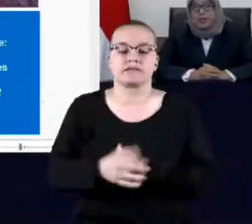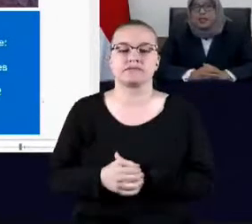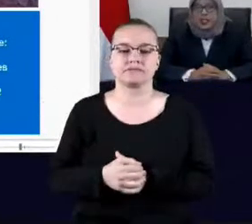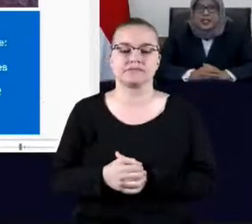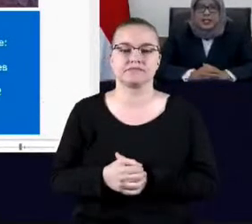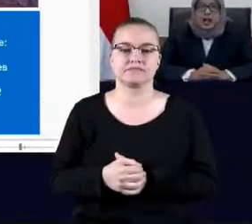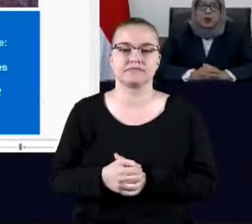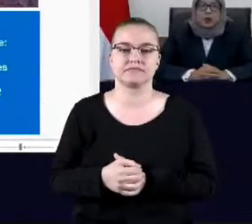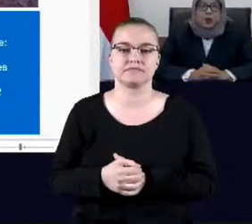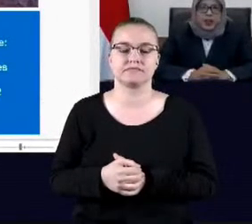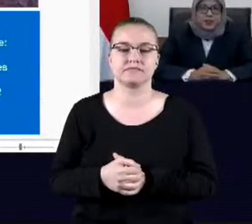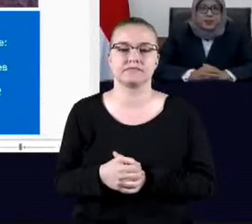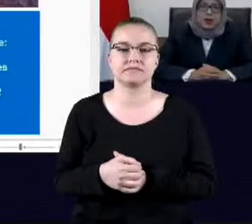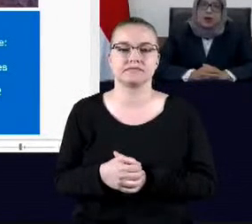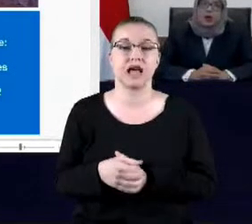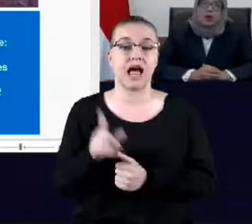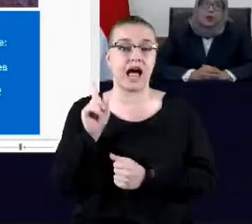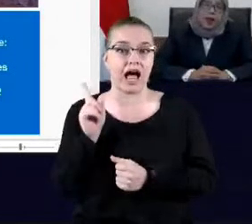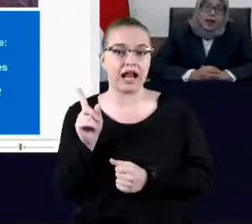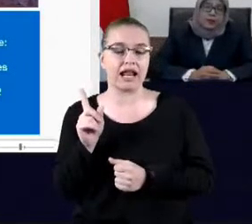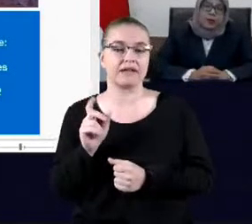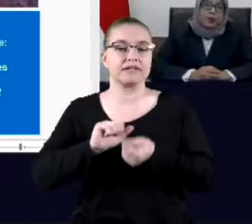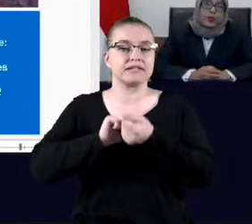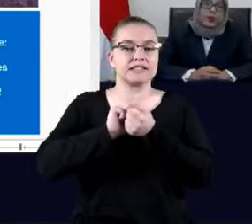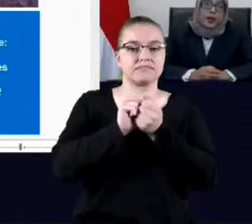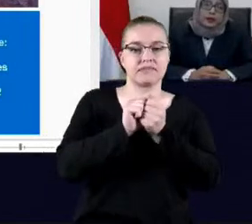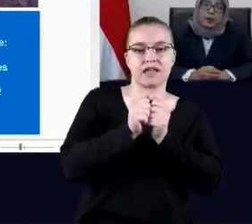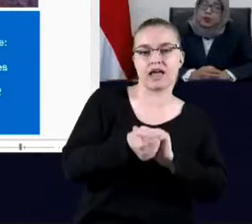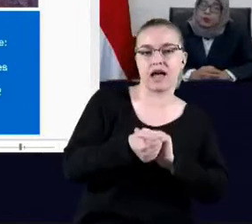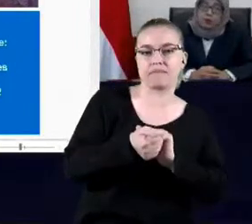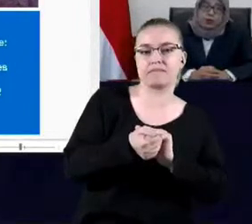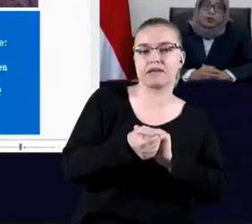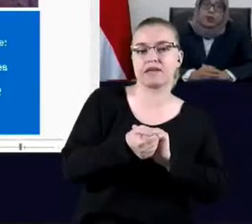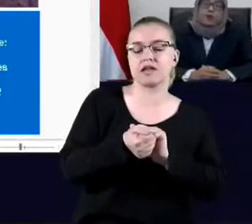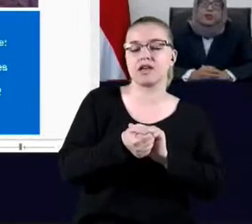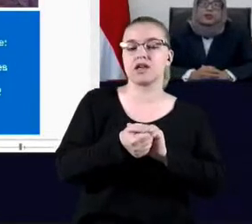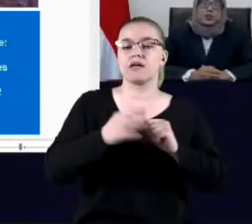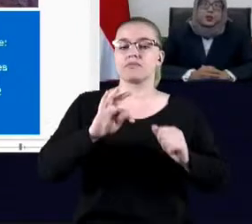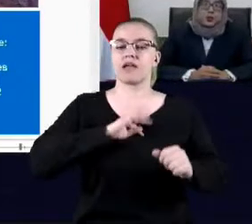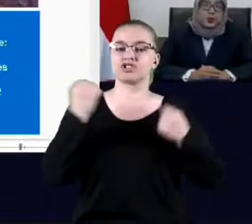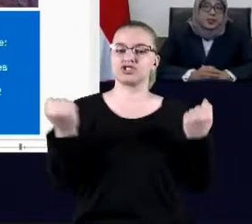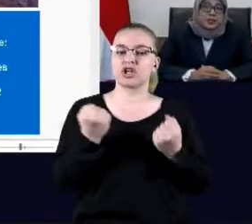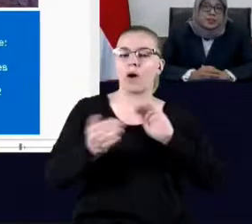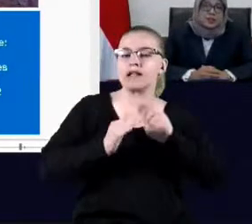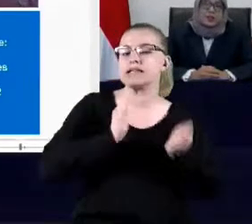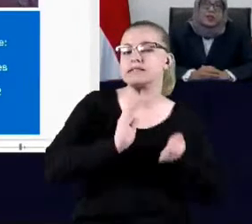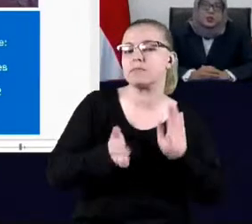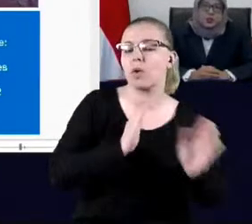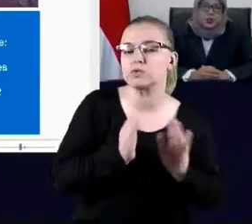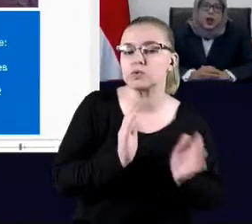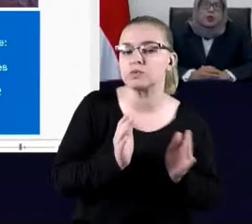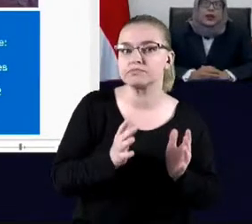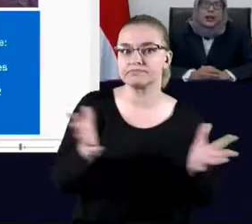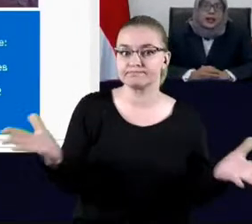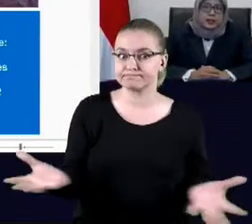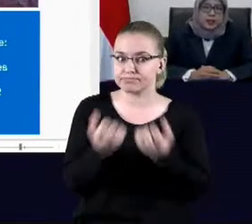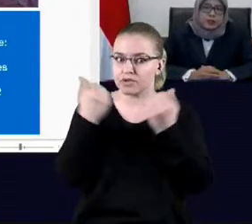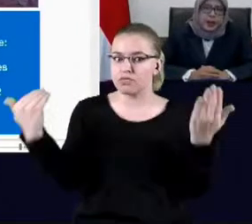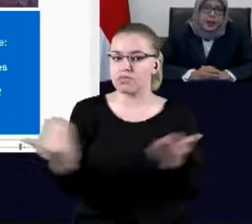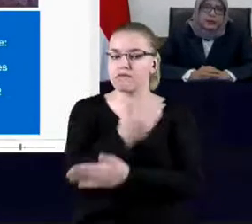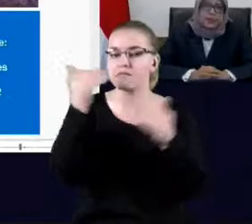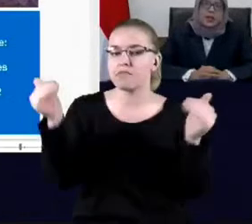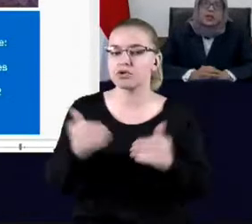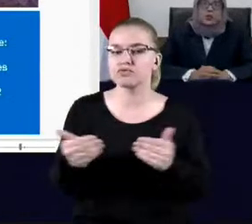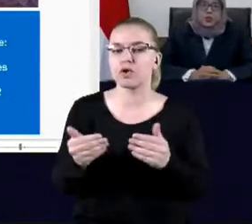Furthermore, by changing our ways of life, we have also discovered new means to reduce our